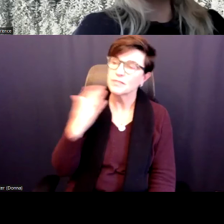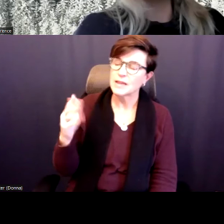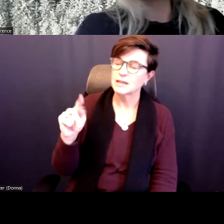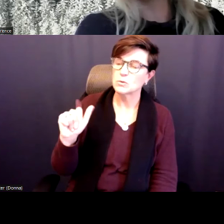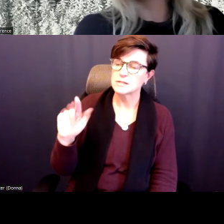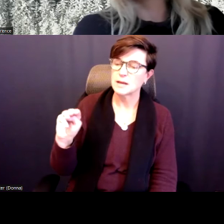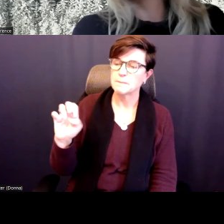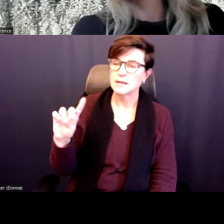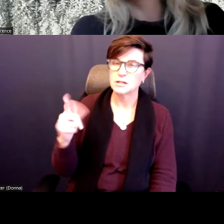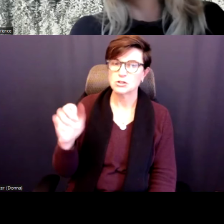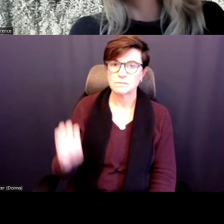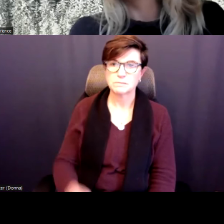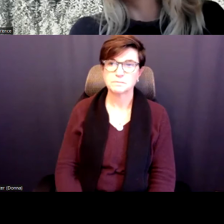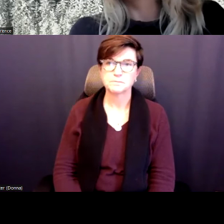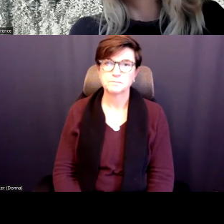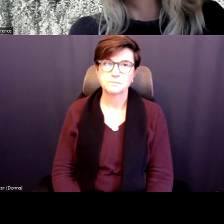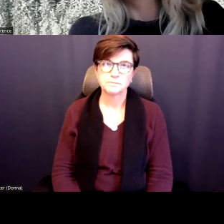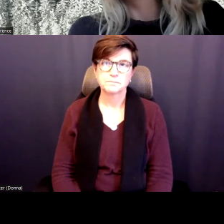Toria.